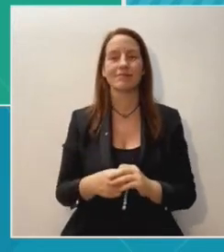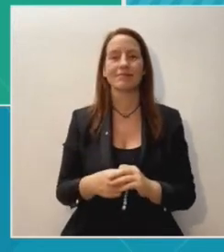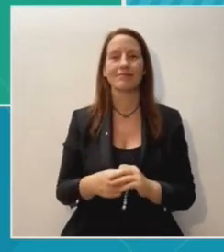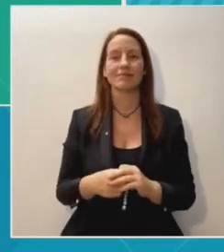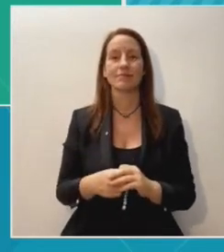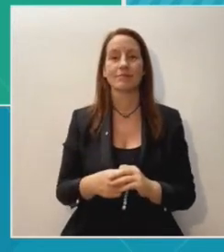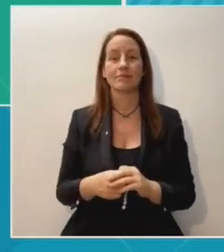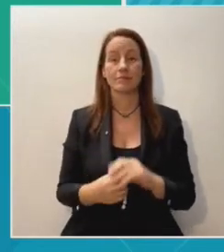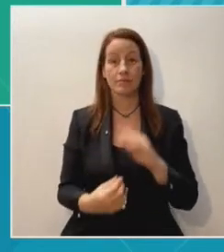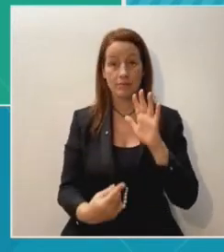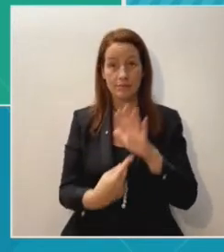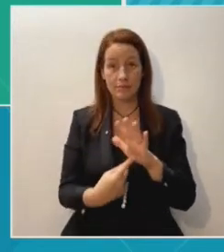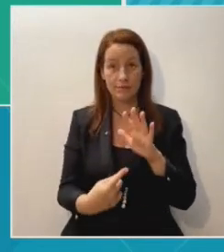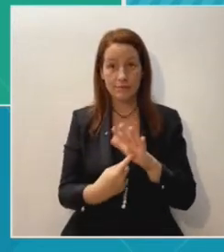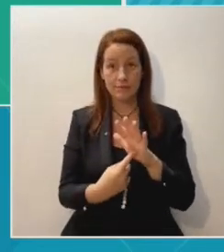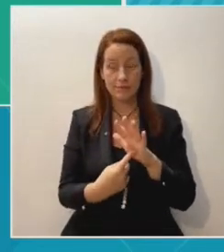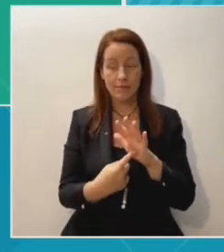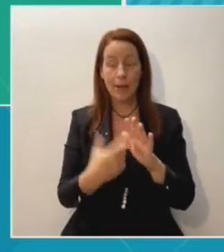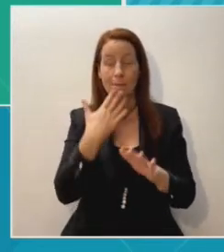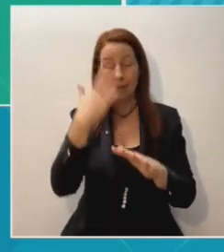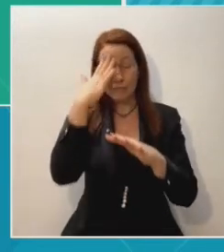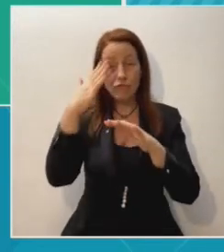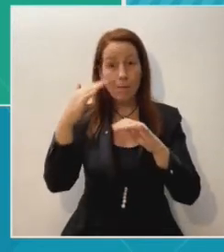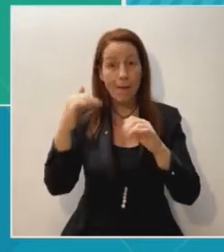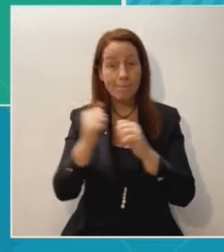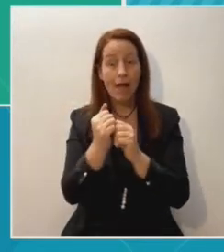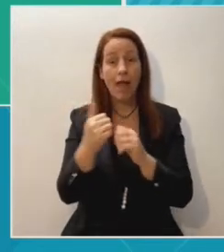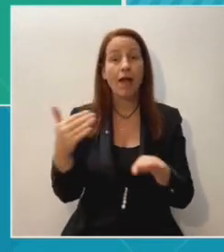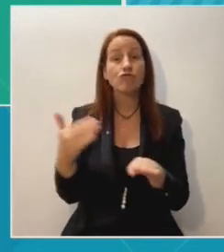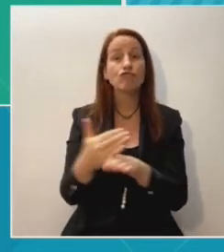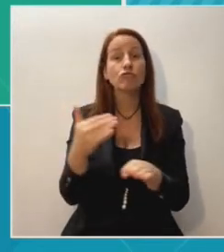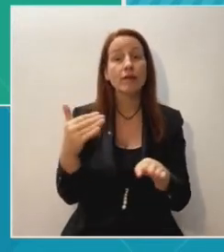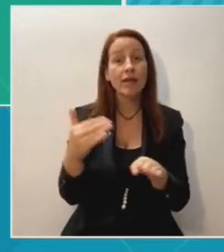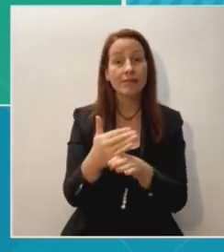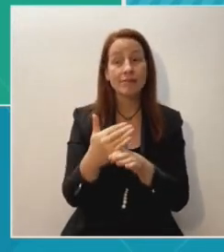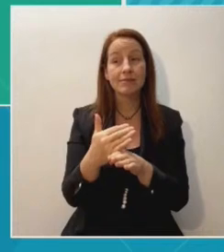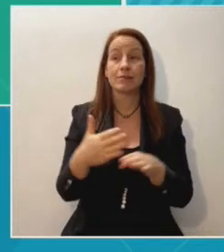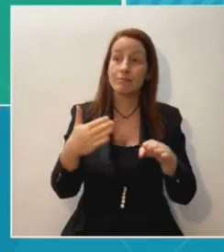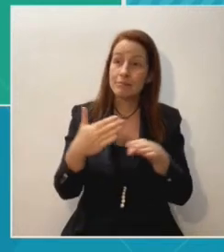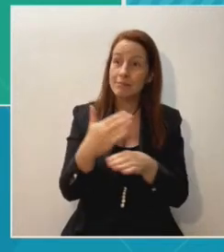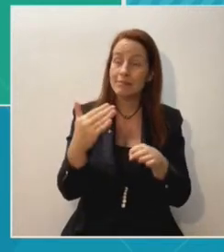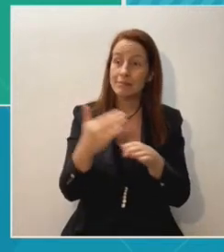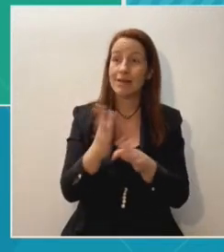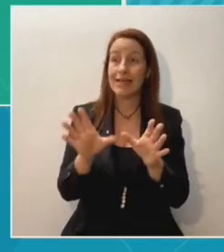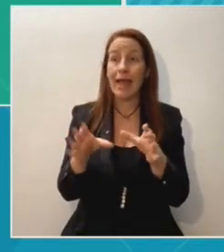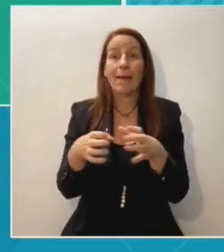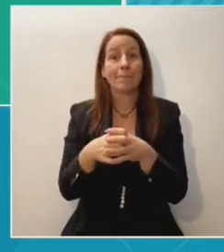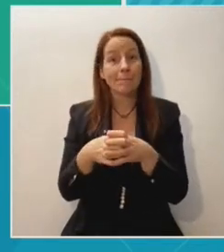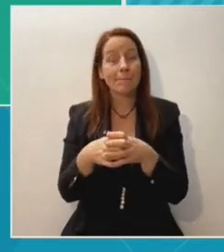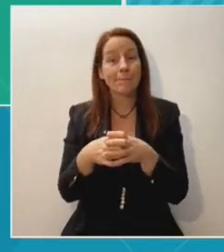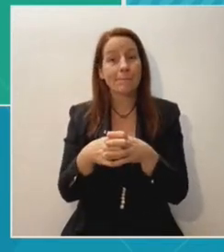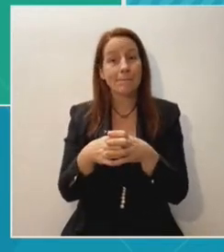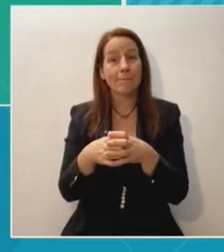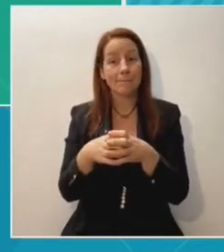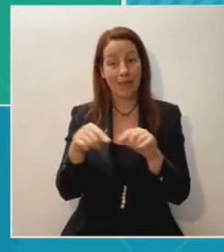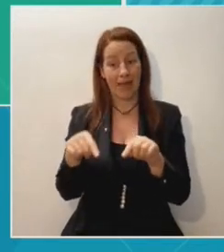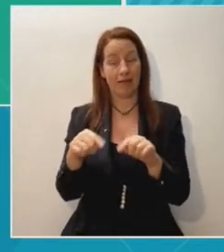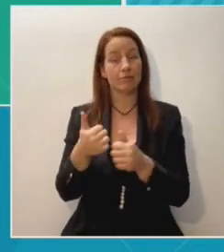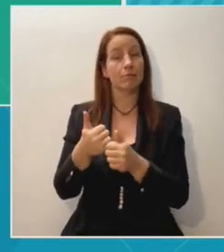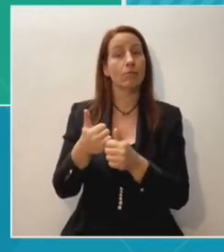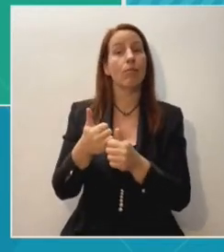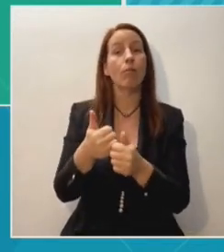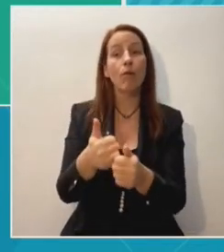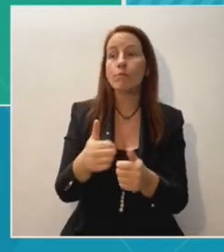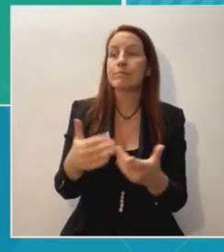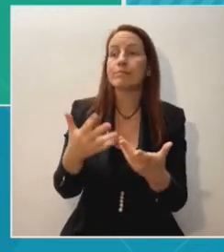Importantly, also, please remember that our careers and employability team are here to support you with an offer of careers information, advice